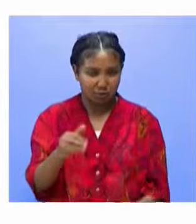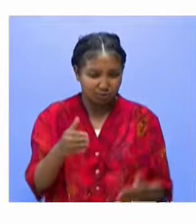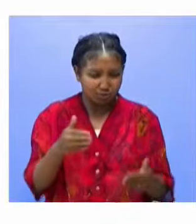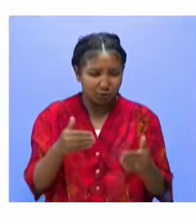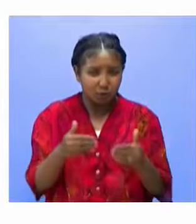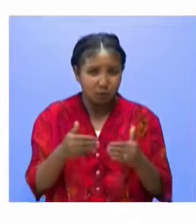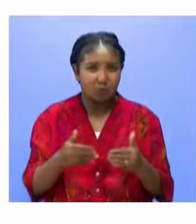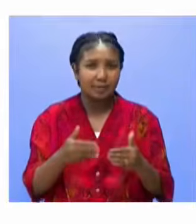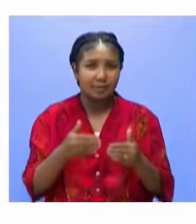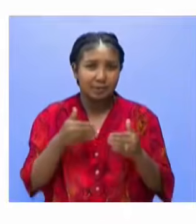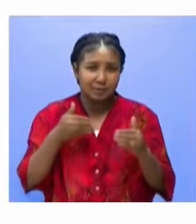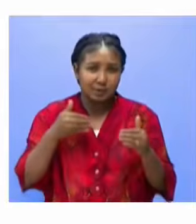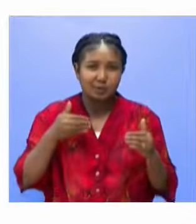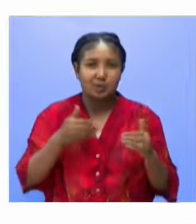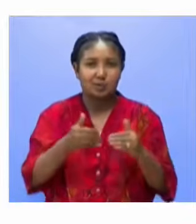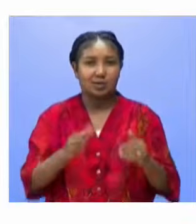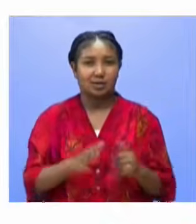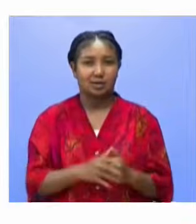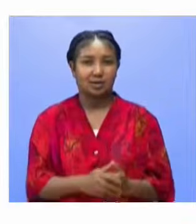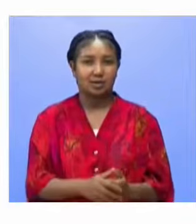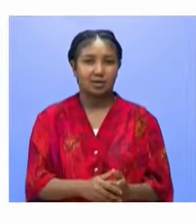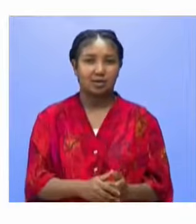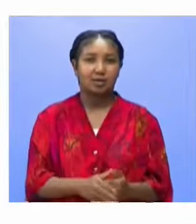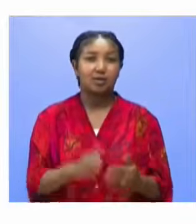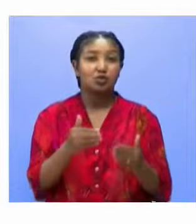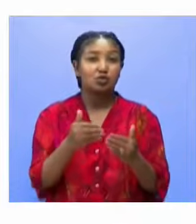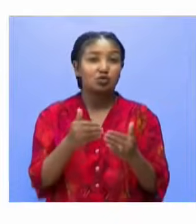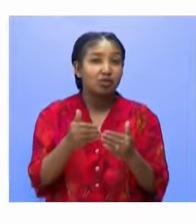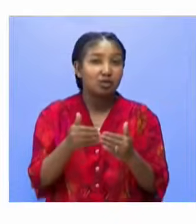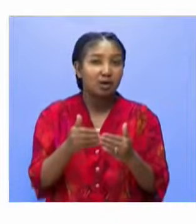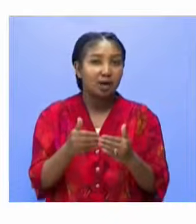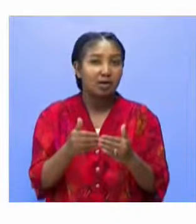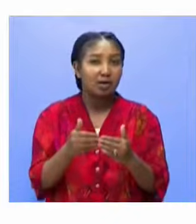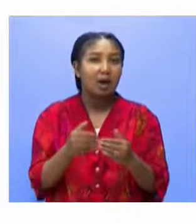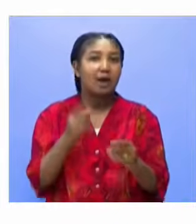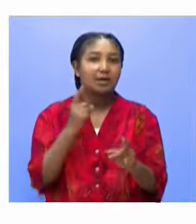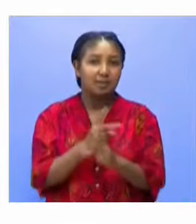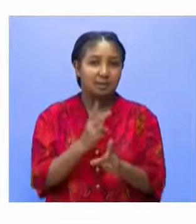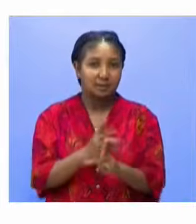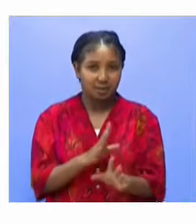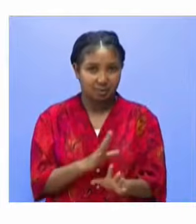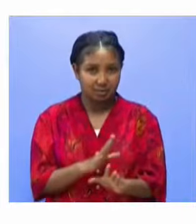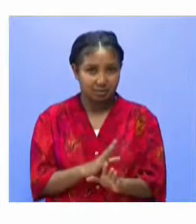sooner. Sooner than expected.